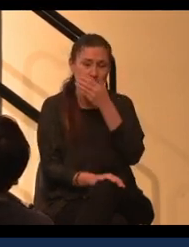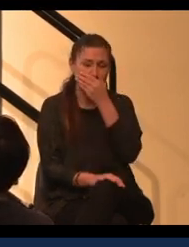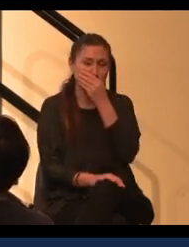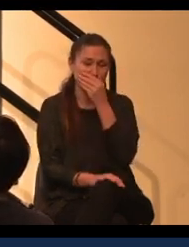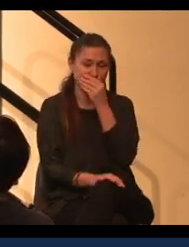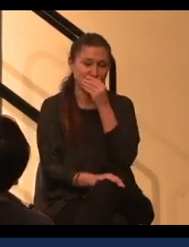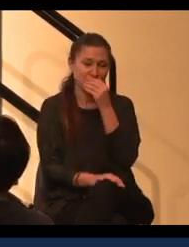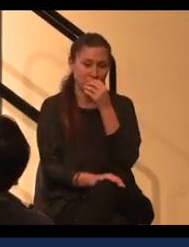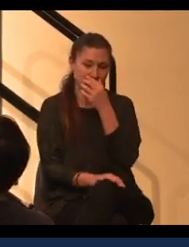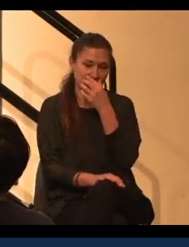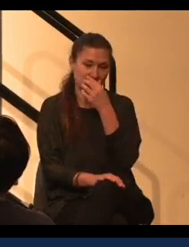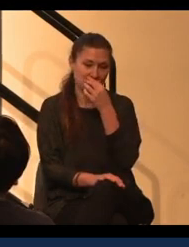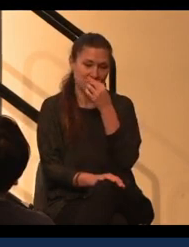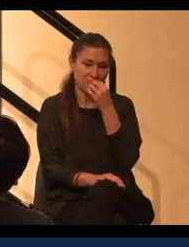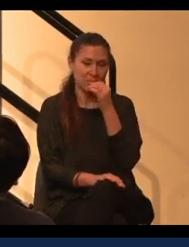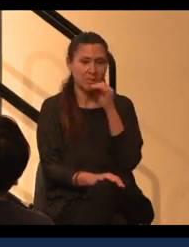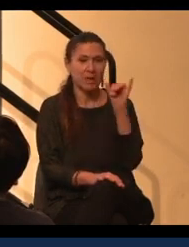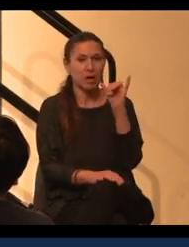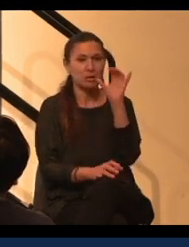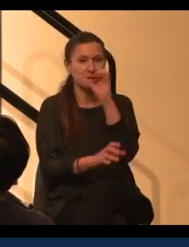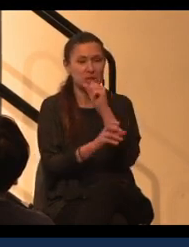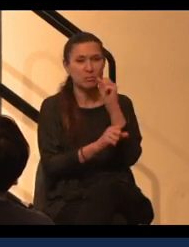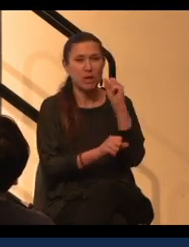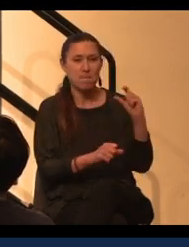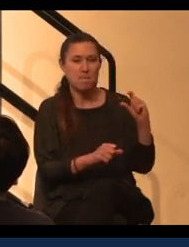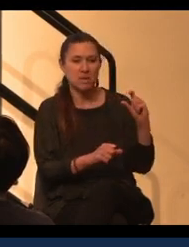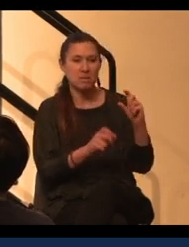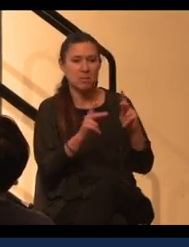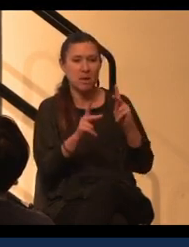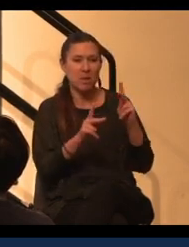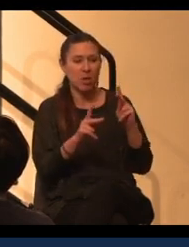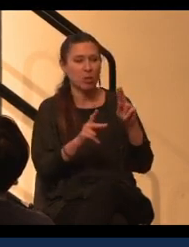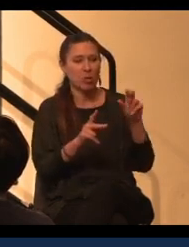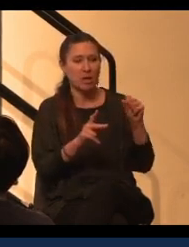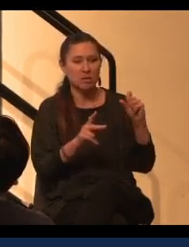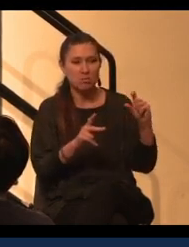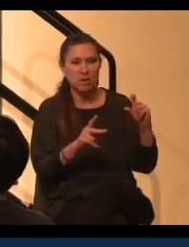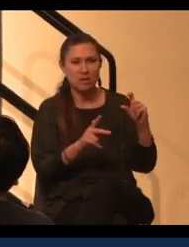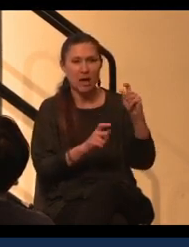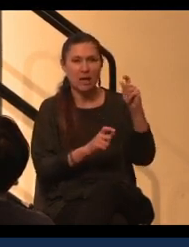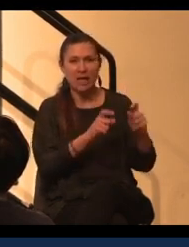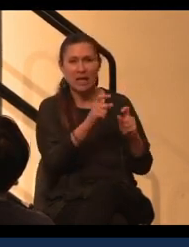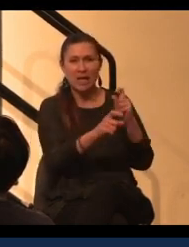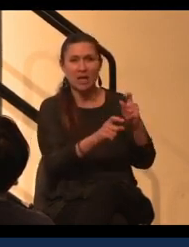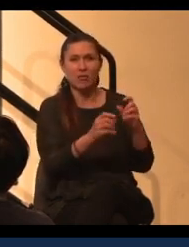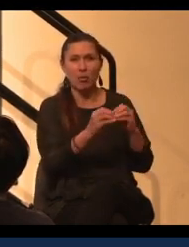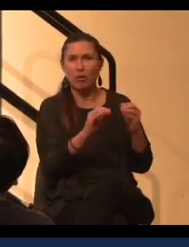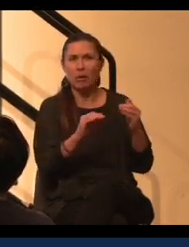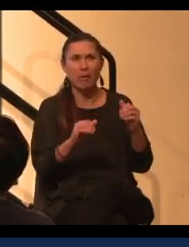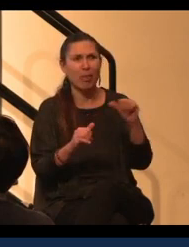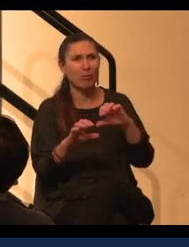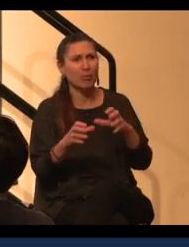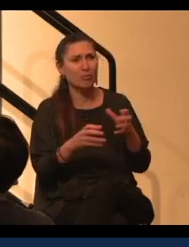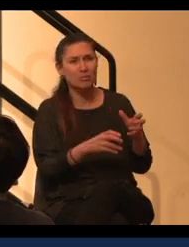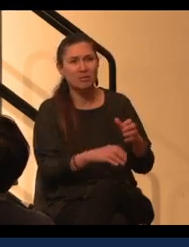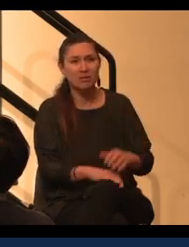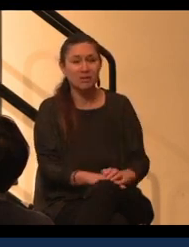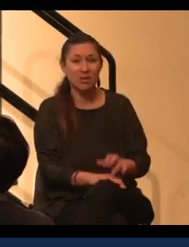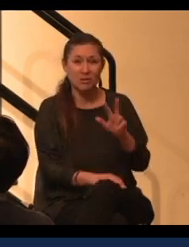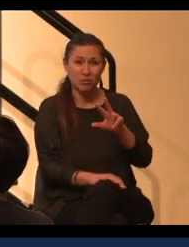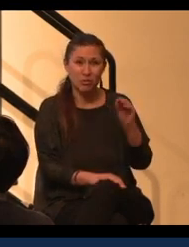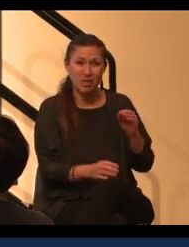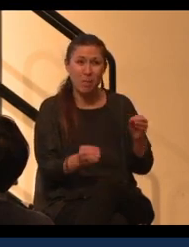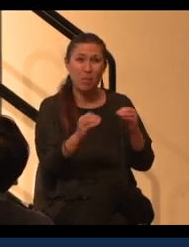Dismantling the stereotypes about Muslims. US Muslims give more to charity than other groups. They actually give